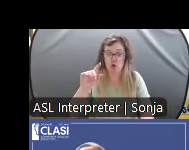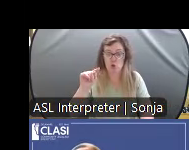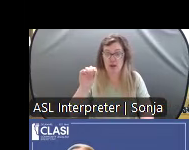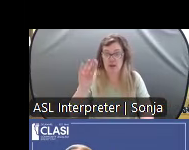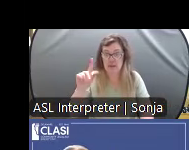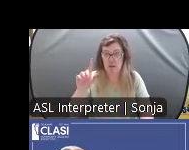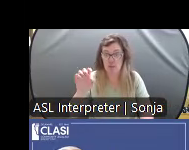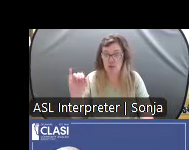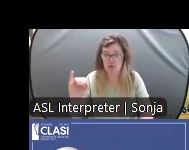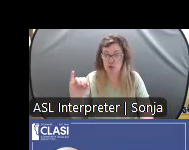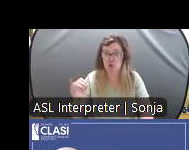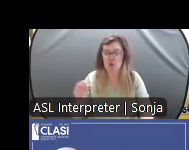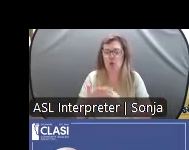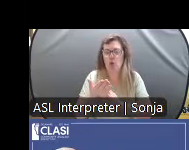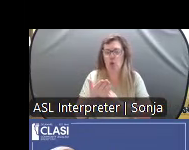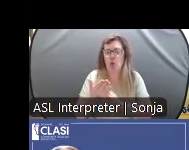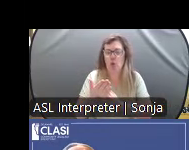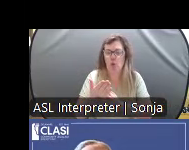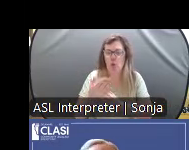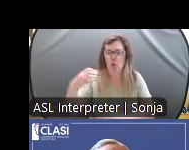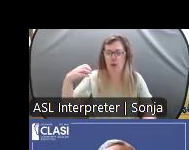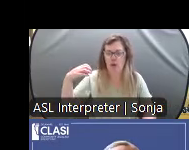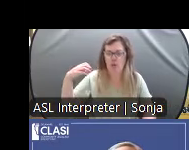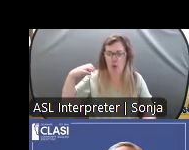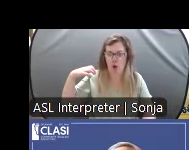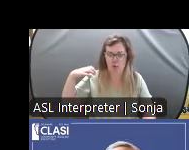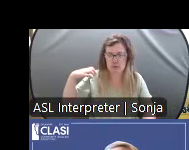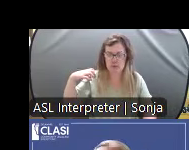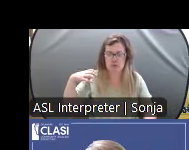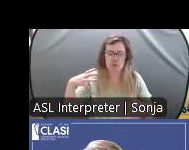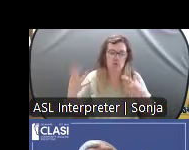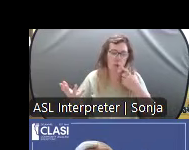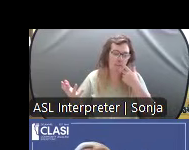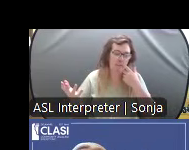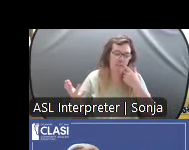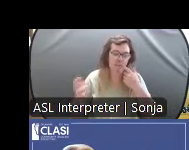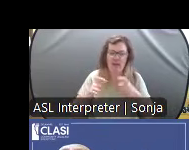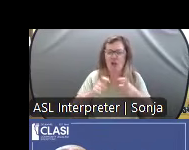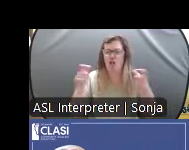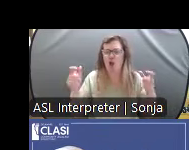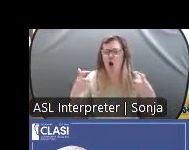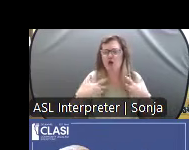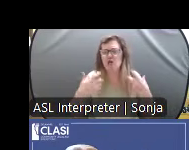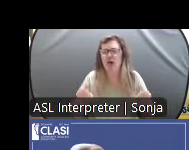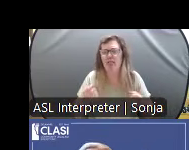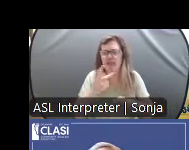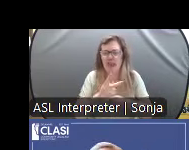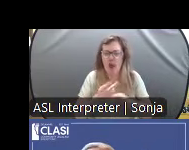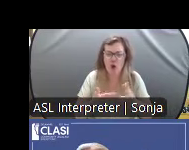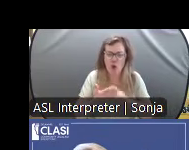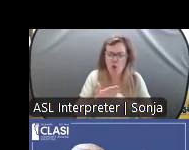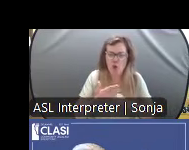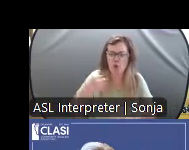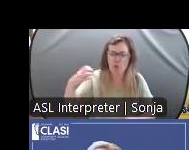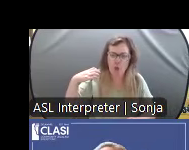employment or your spouse's employment. So if you've got large group healthcare coverage through your employer, or you're on a